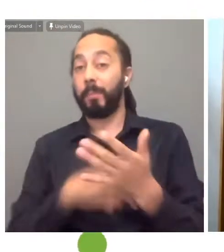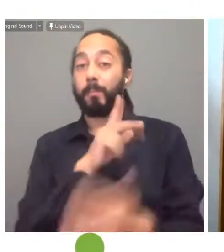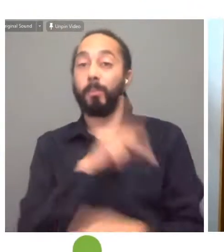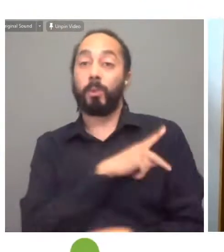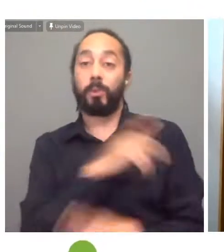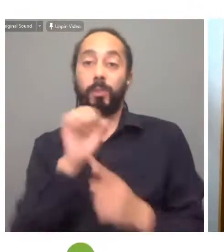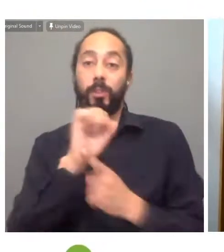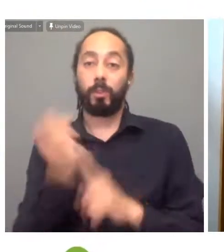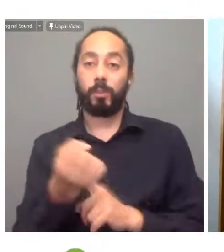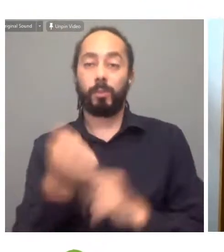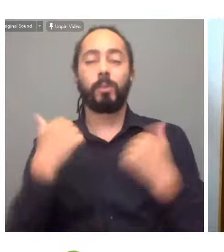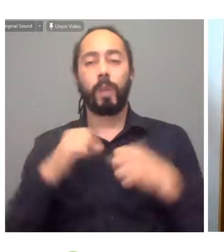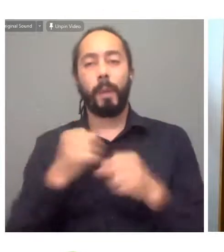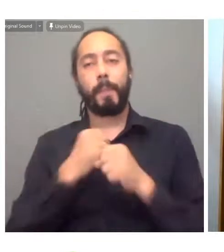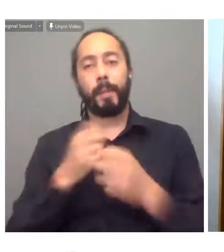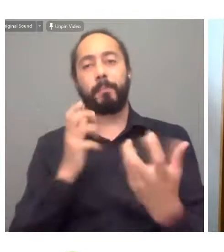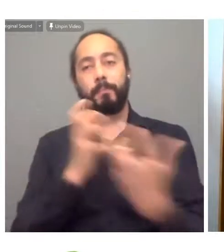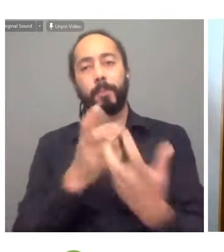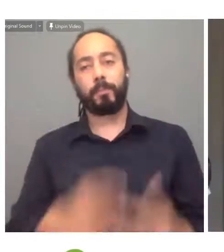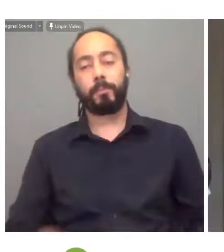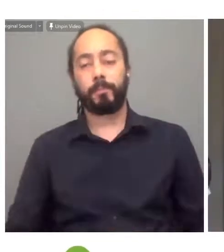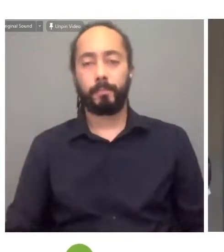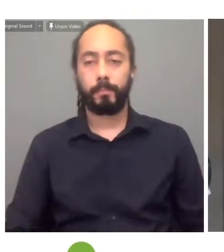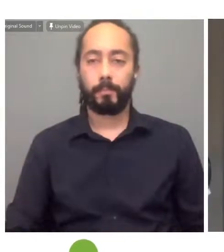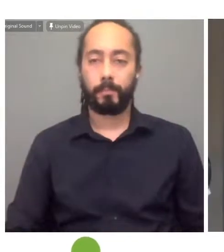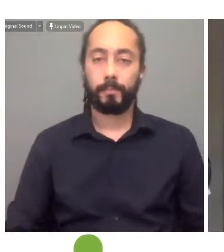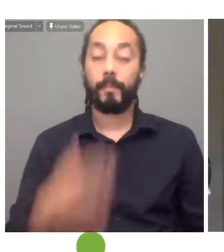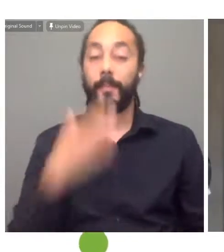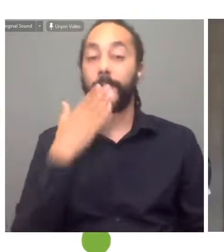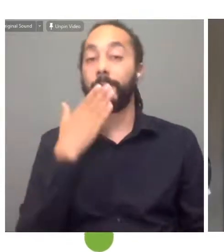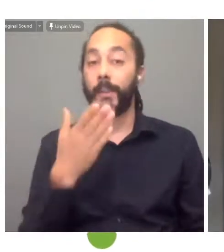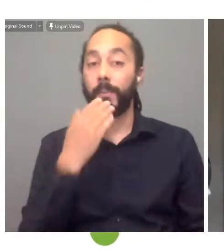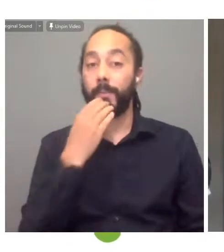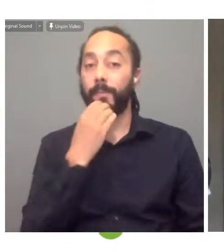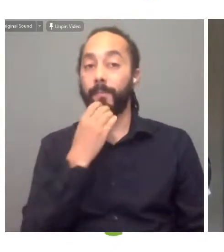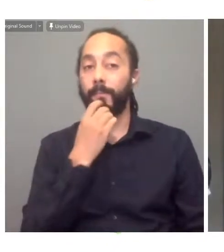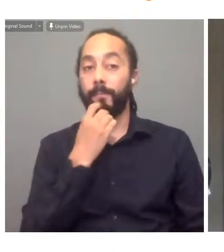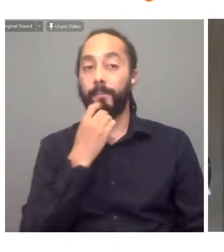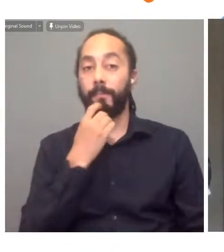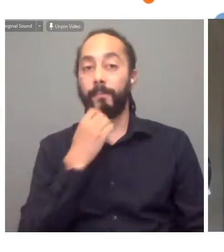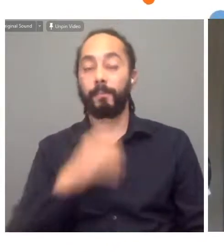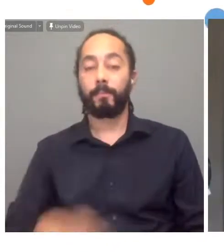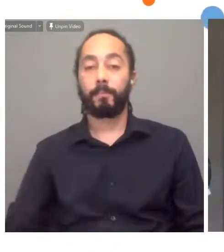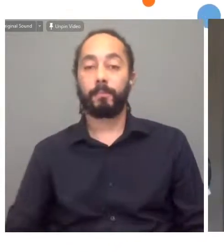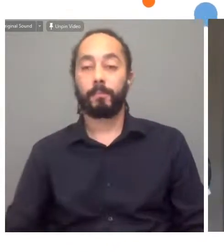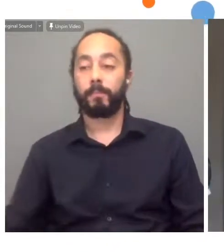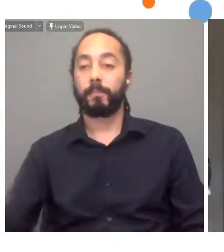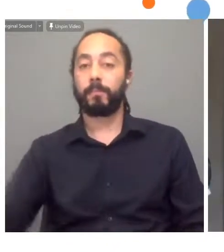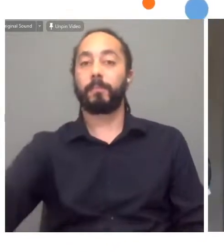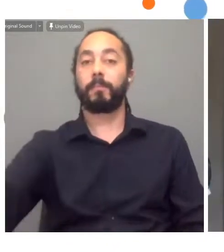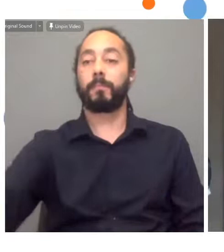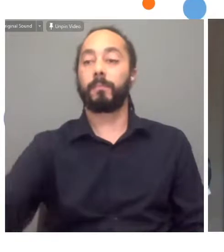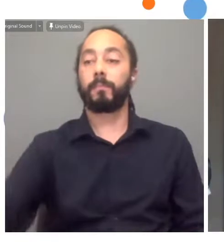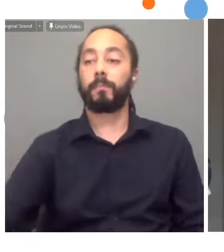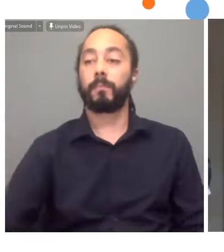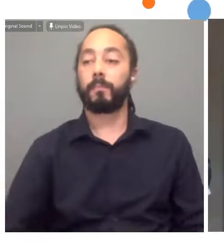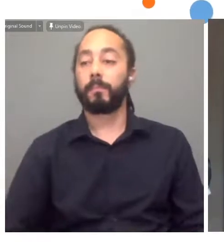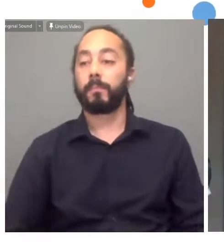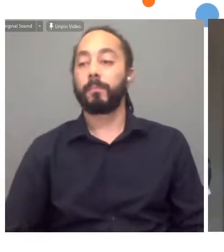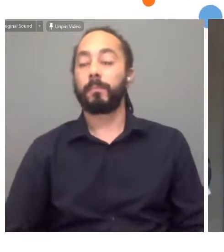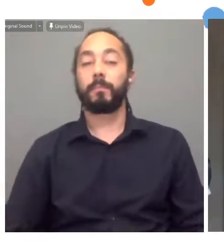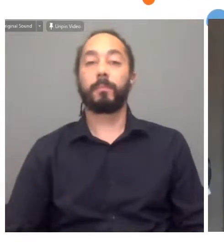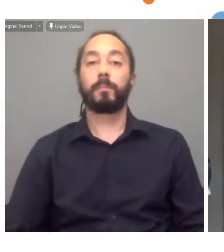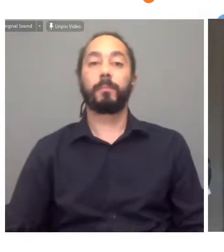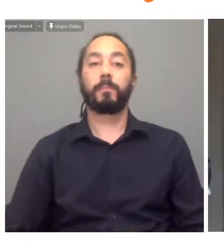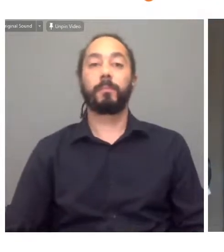as possible. Okay, thank you. So our After our next question, I'm going to toss it to Nasib to ask our